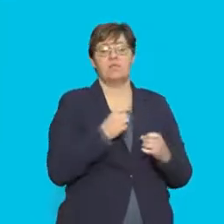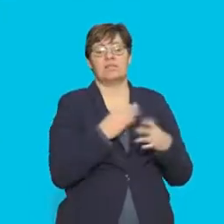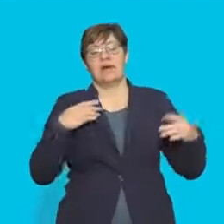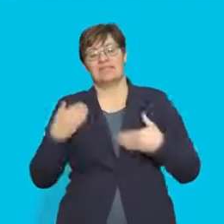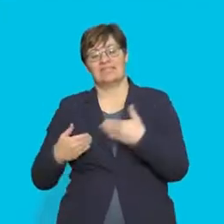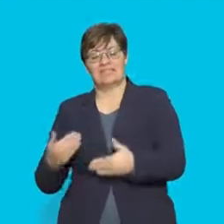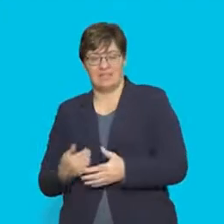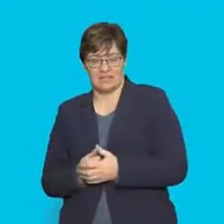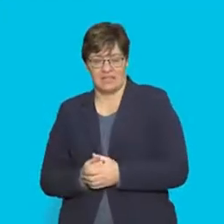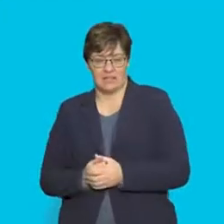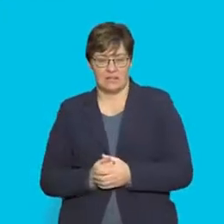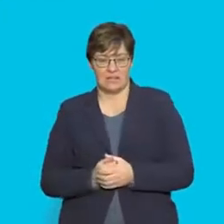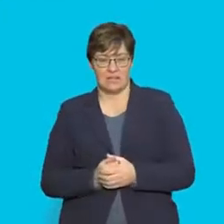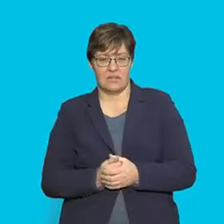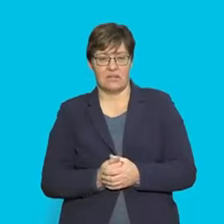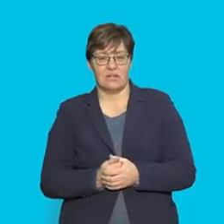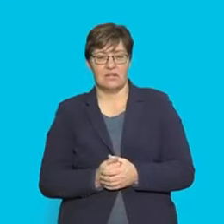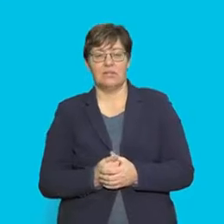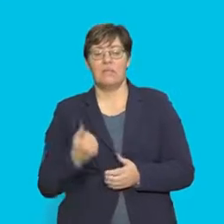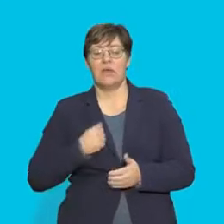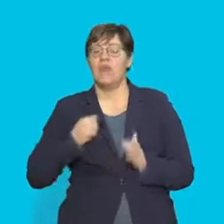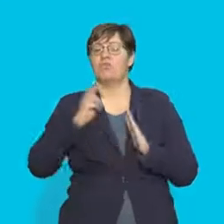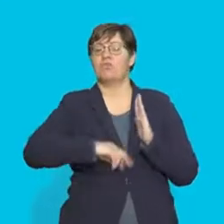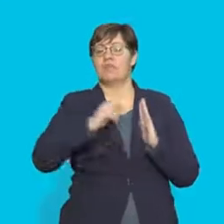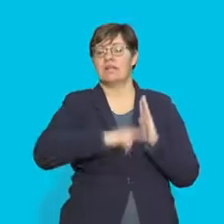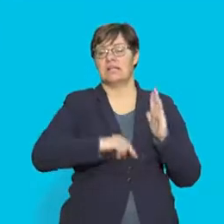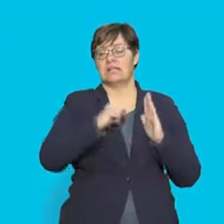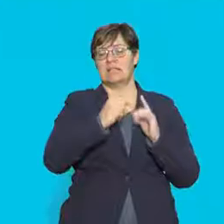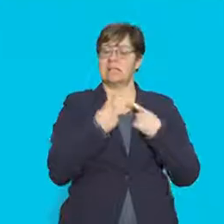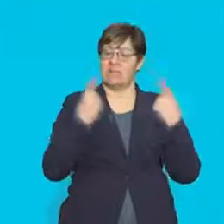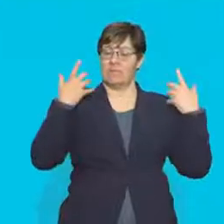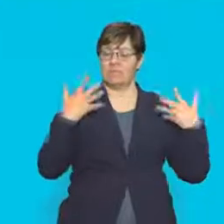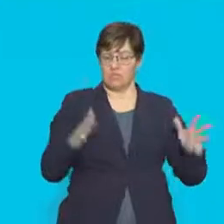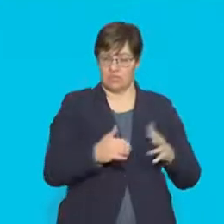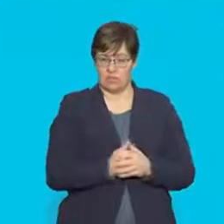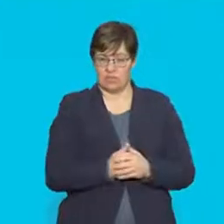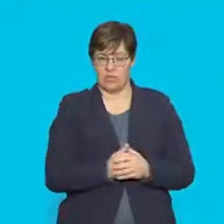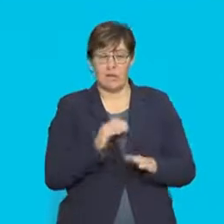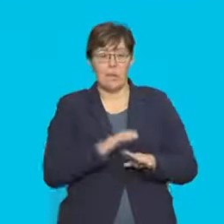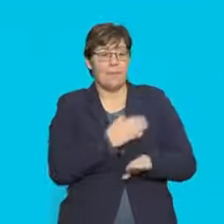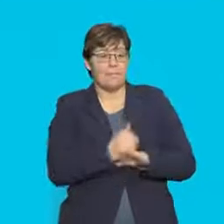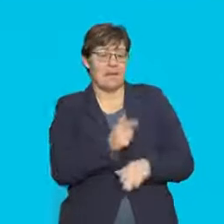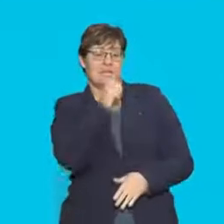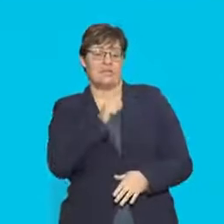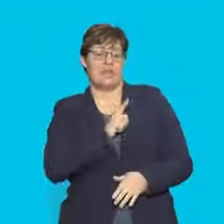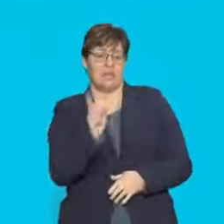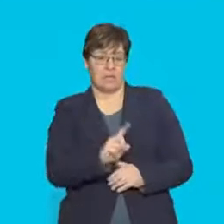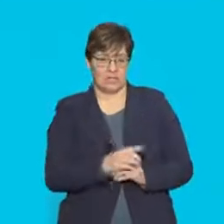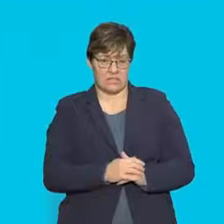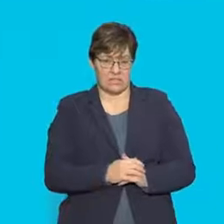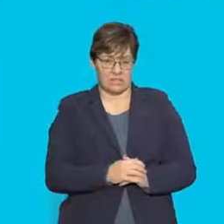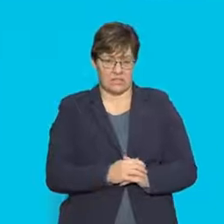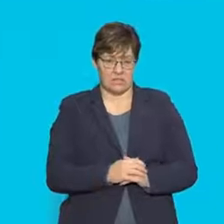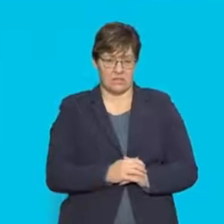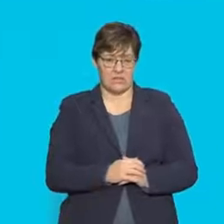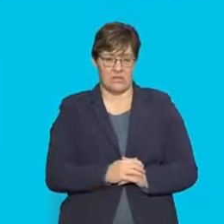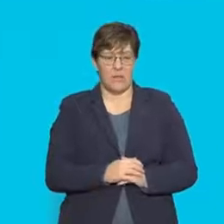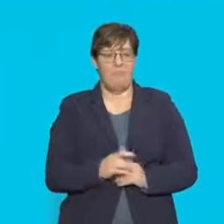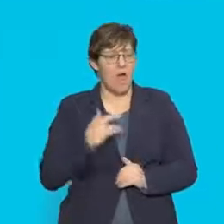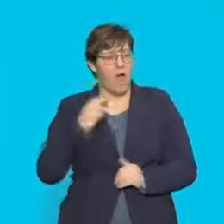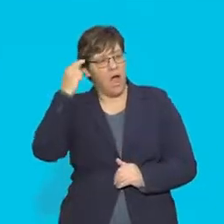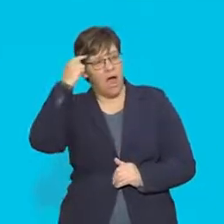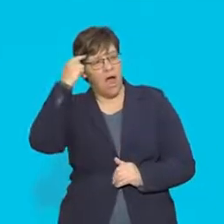anywhere. So you see, what I did was I just read the statement. Based on what I'm told on the statement, I'm now